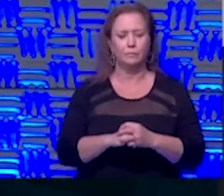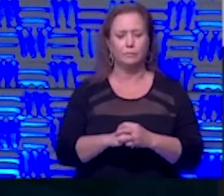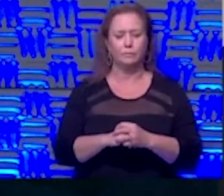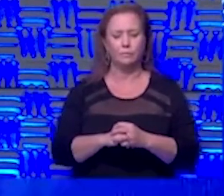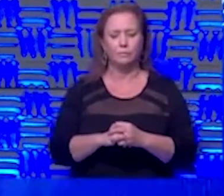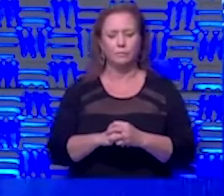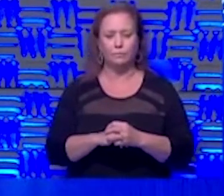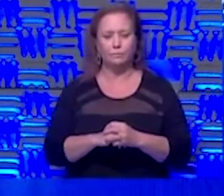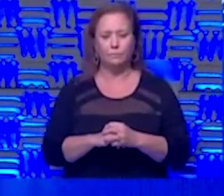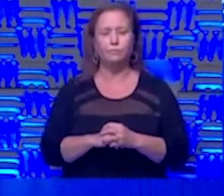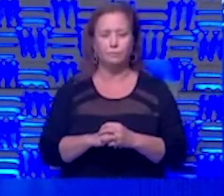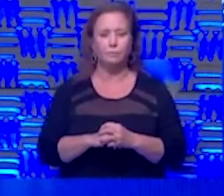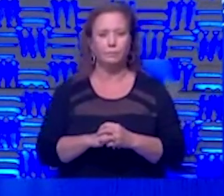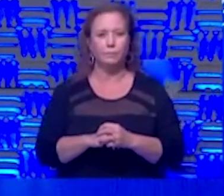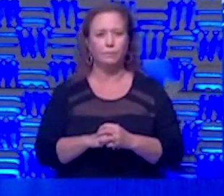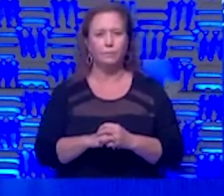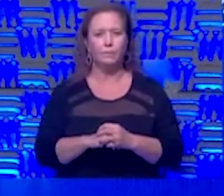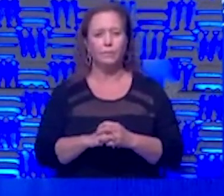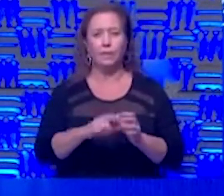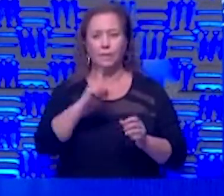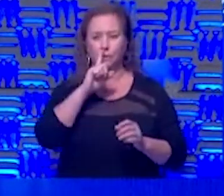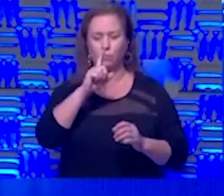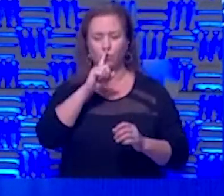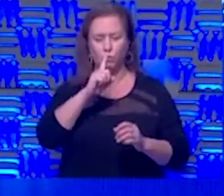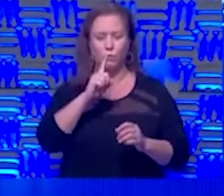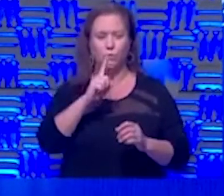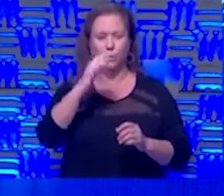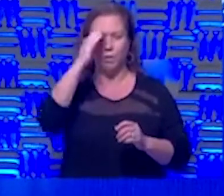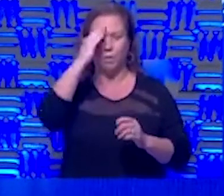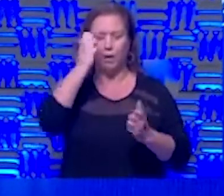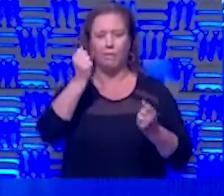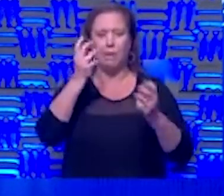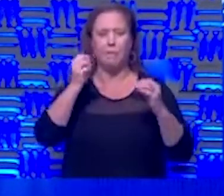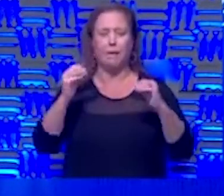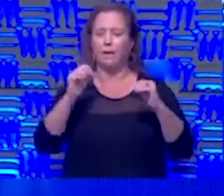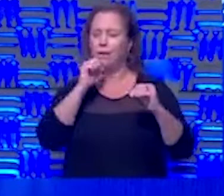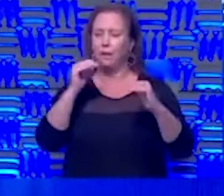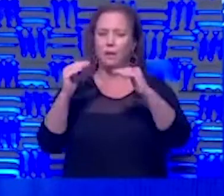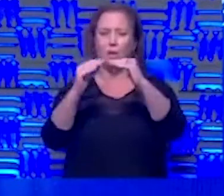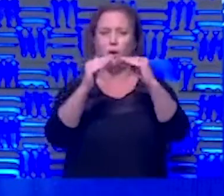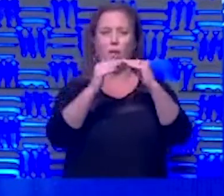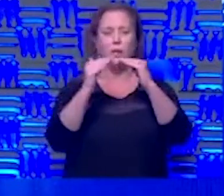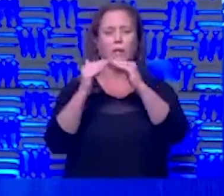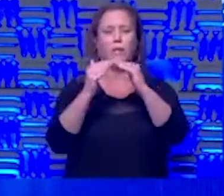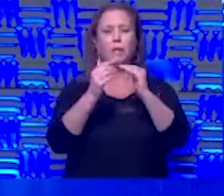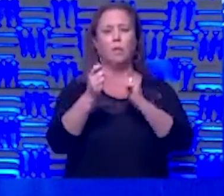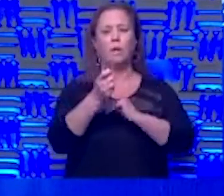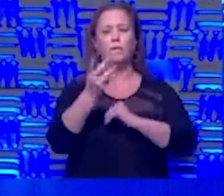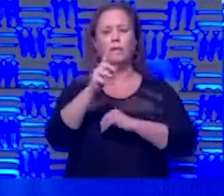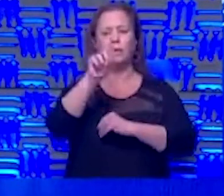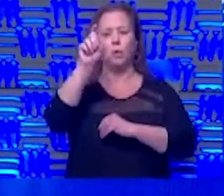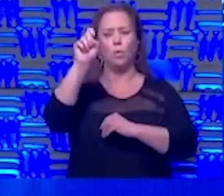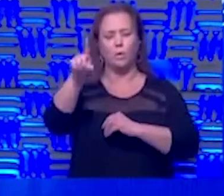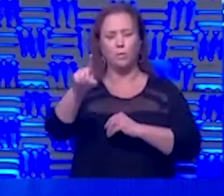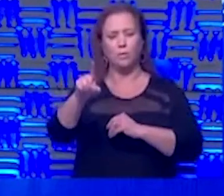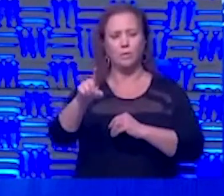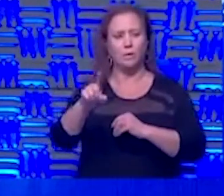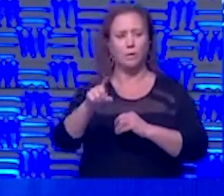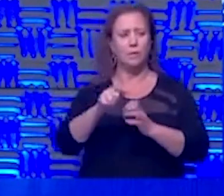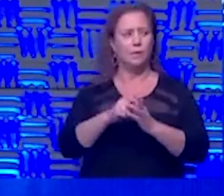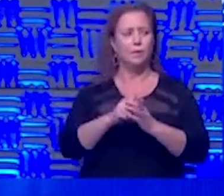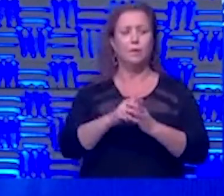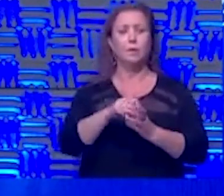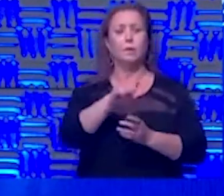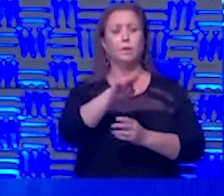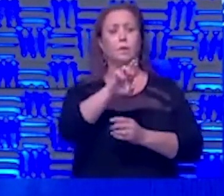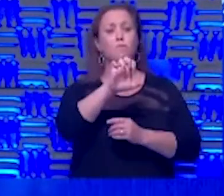Yeah, it is true, and we do have a lot of inequities. Jill, we have a few more minutes for a few questions. Let's go ahead and get a few more in. Yeah, let's rock through some.